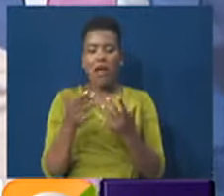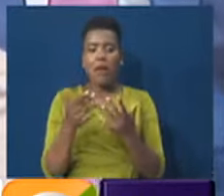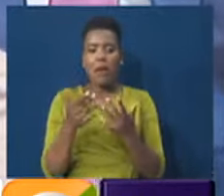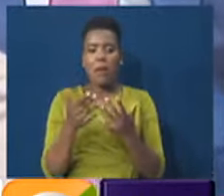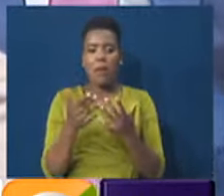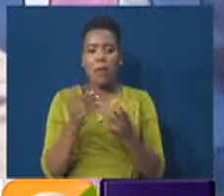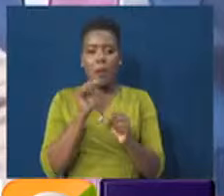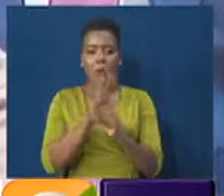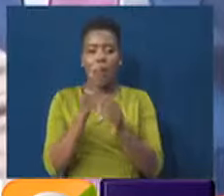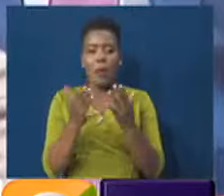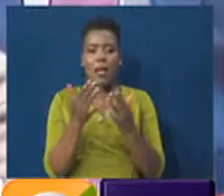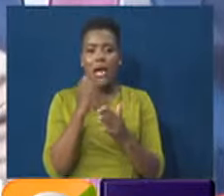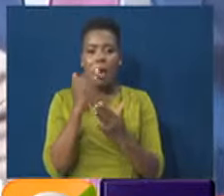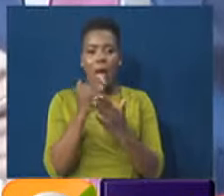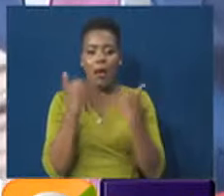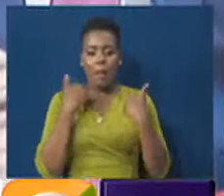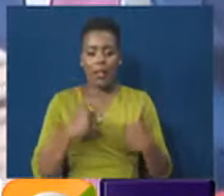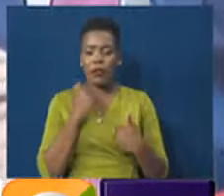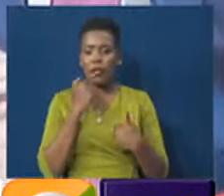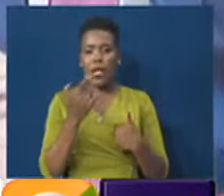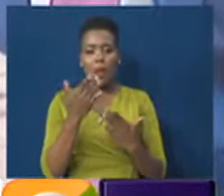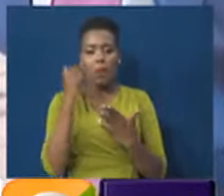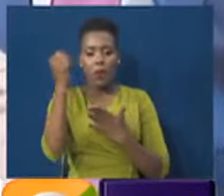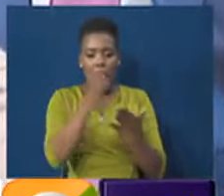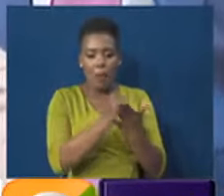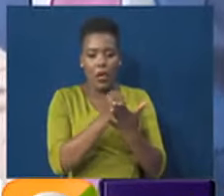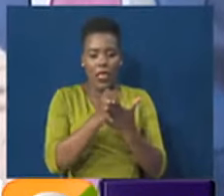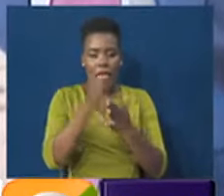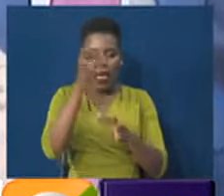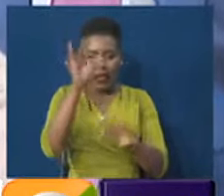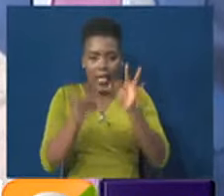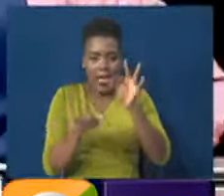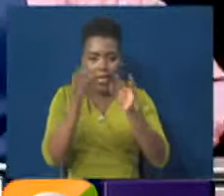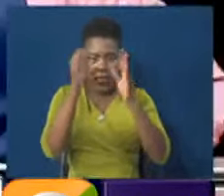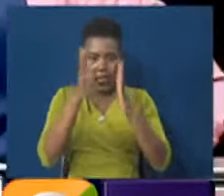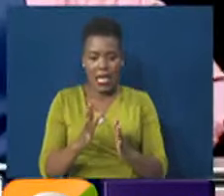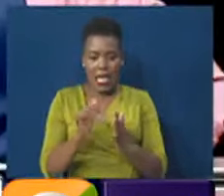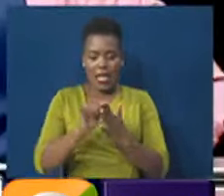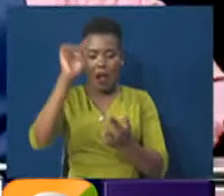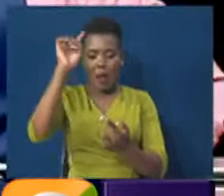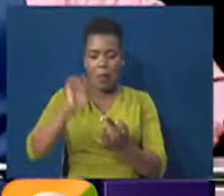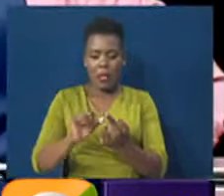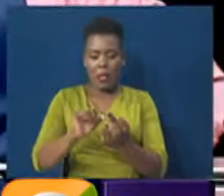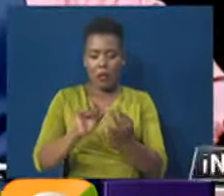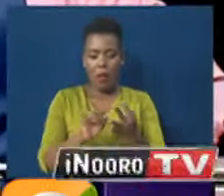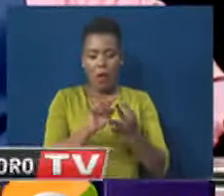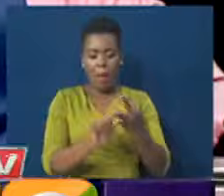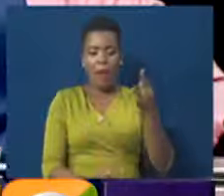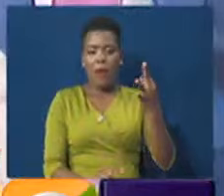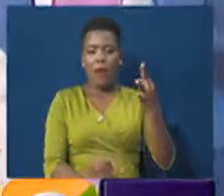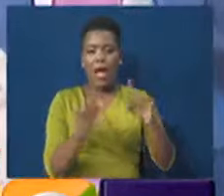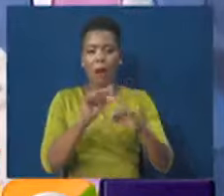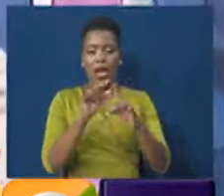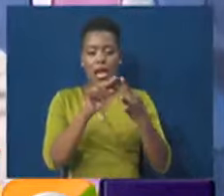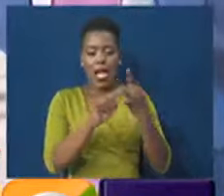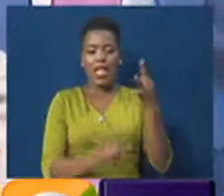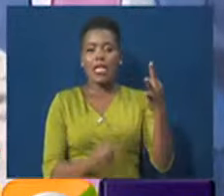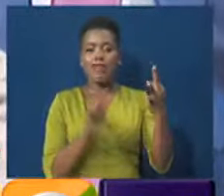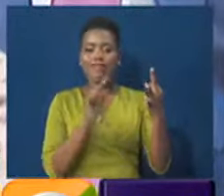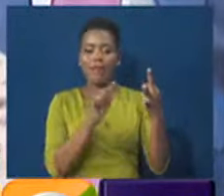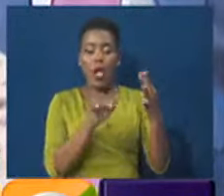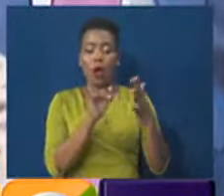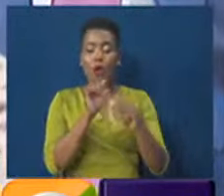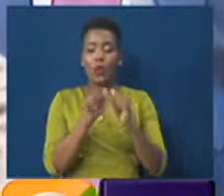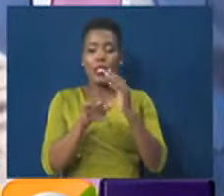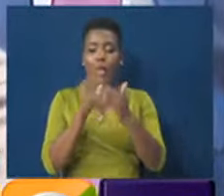could be mentioned, maybe somebody will tell you that we've appointed judges. That has now been reduced to Mambo ni Matatu. Mambo ni Matatu, which is outside the rule